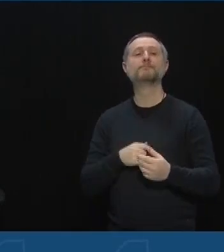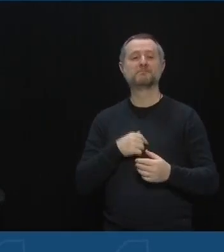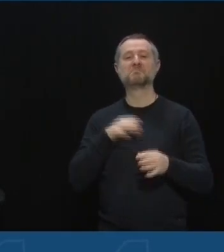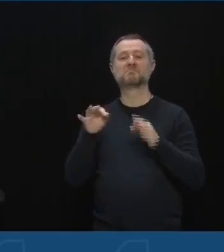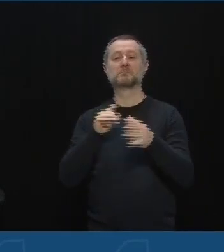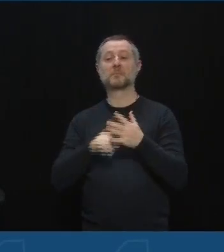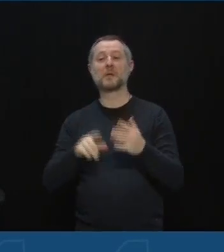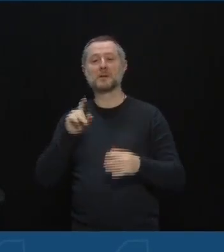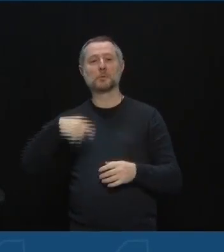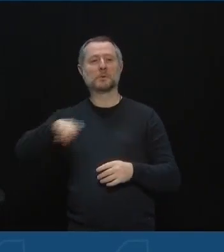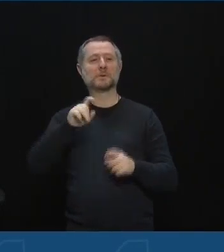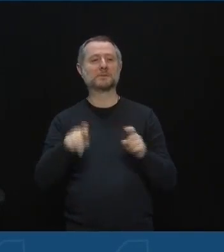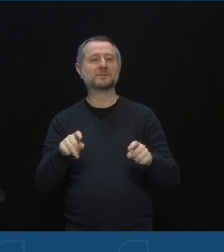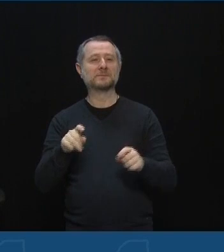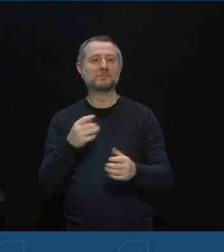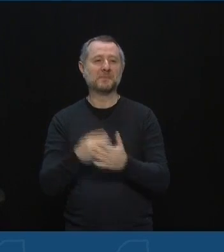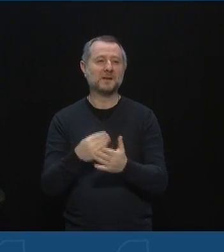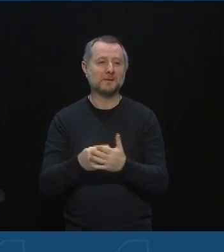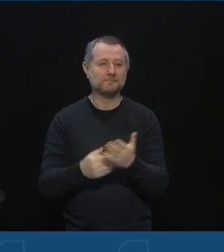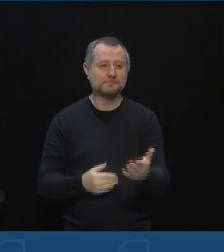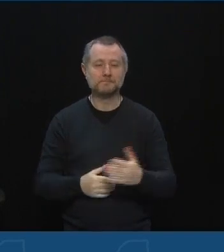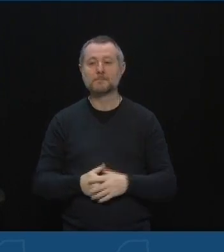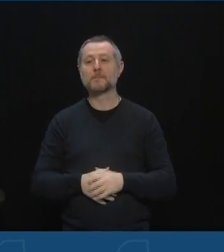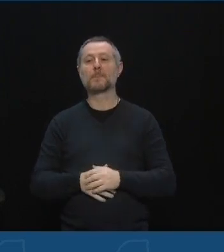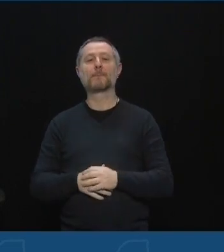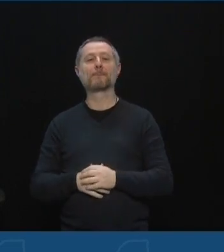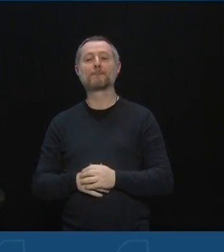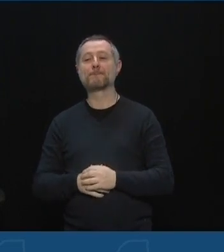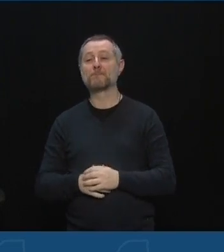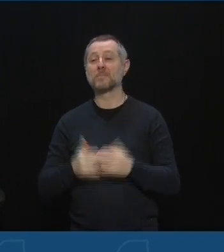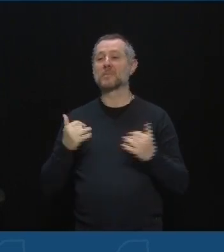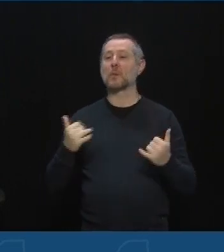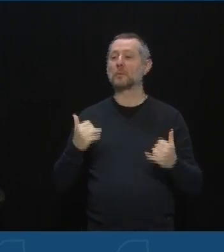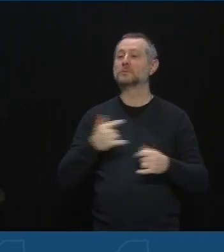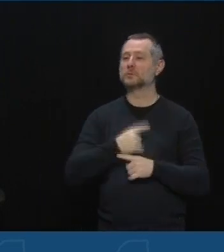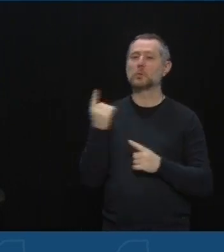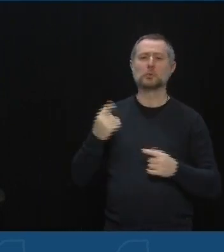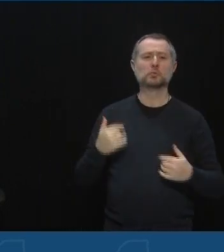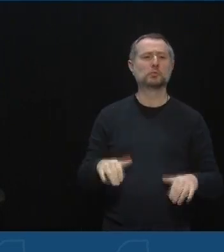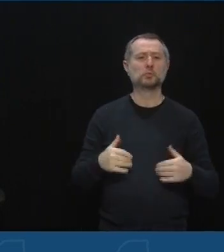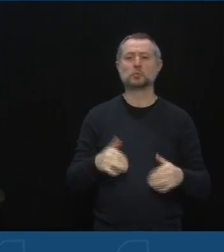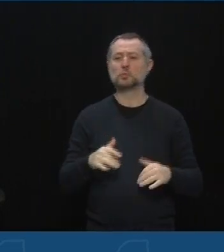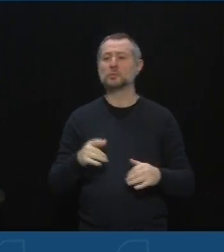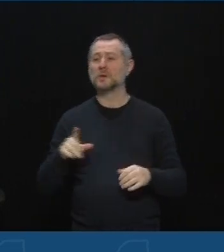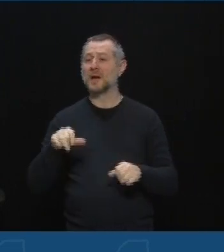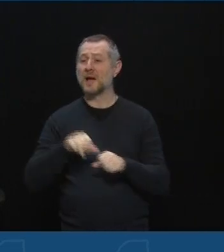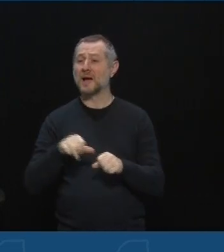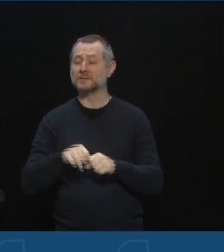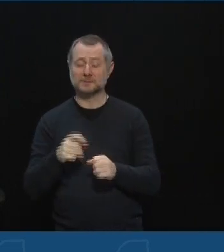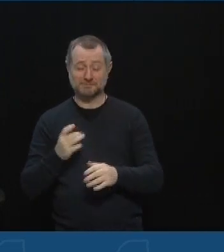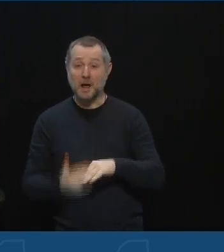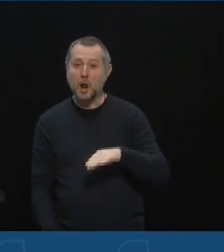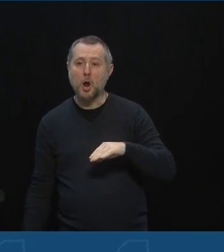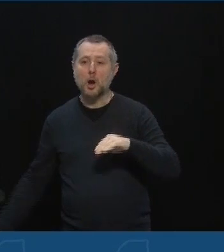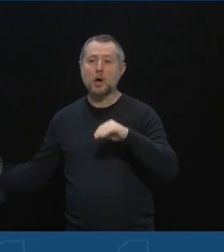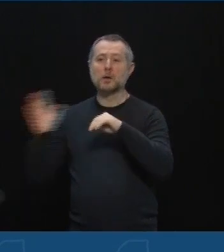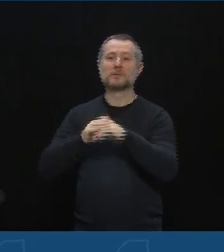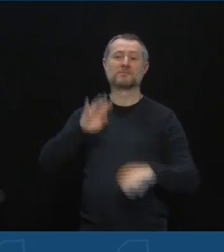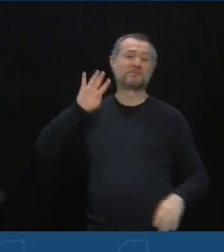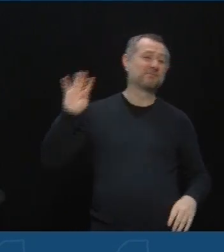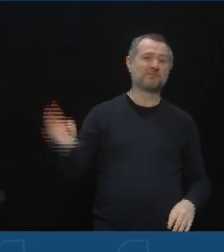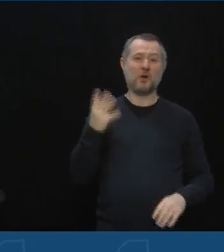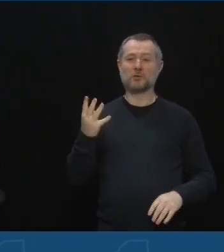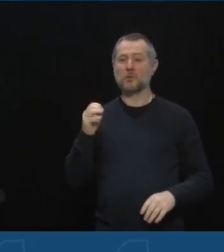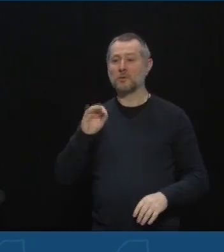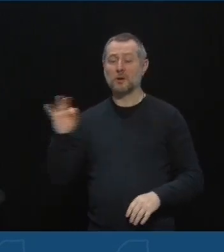pockets. This was true before, but even more so now when you just have to look at the pump. Was it $4.09 at a gallon? Is it going to even go